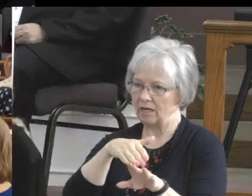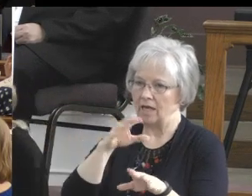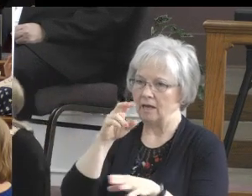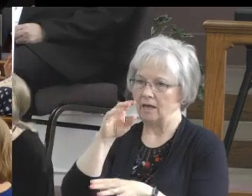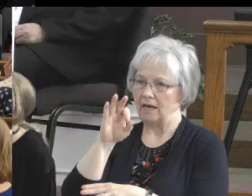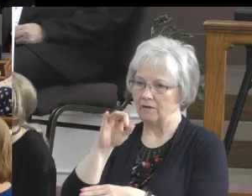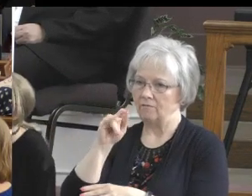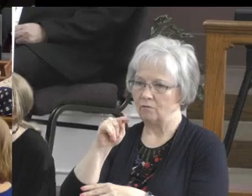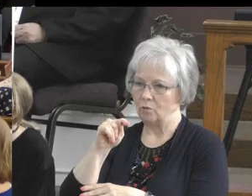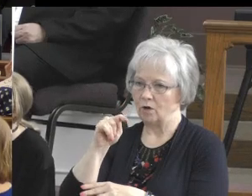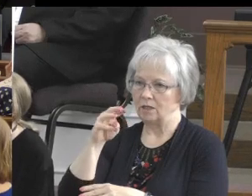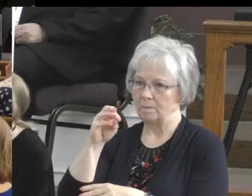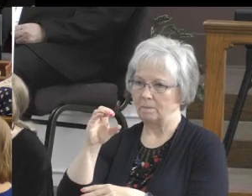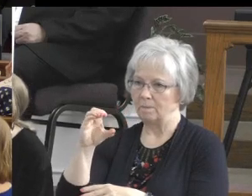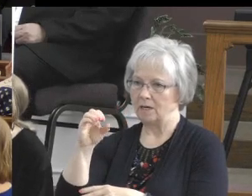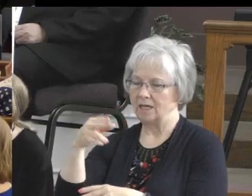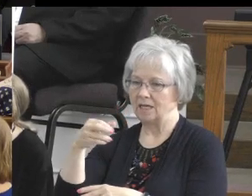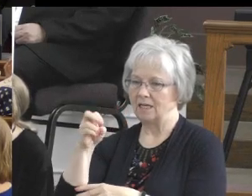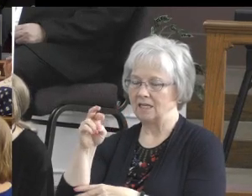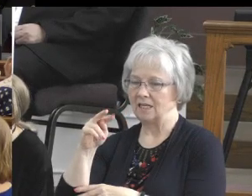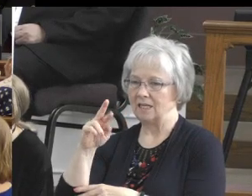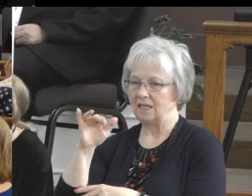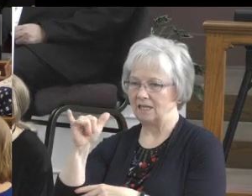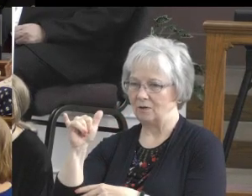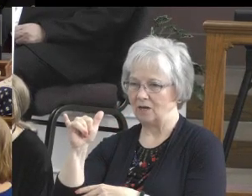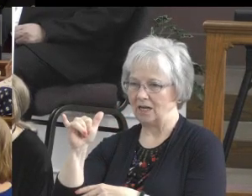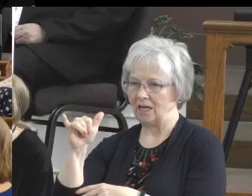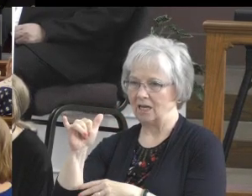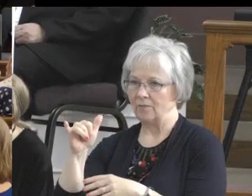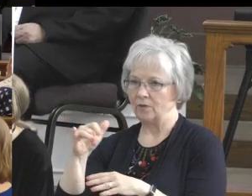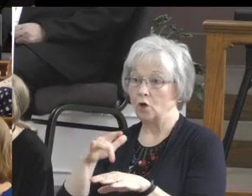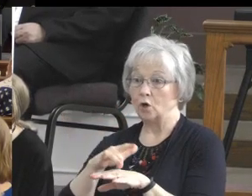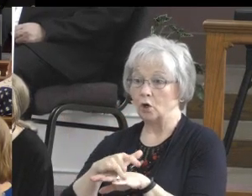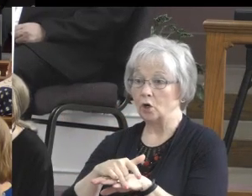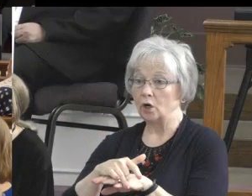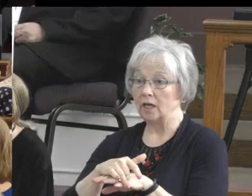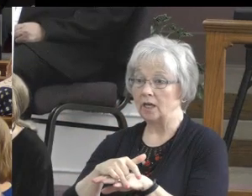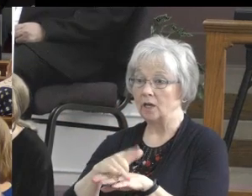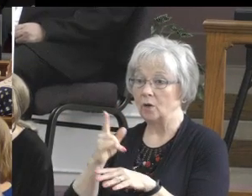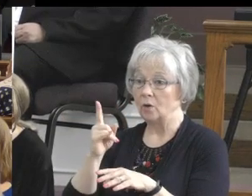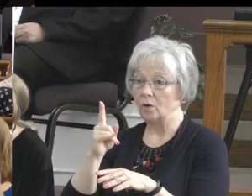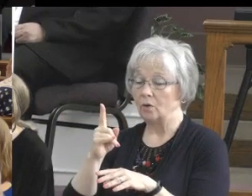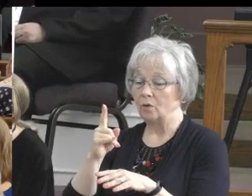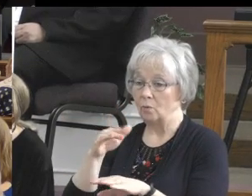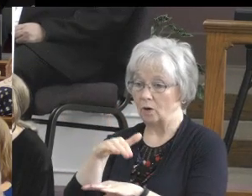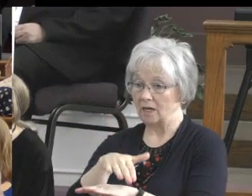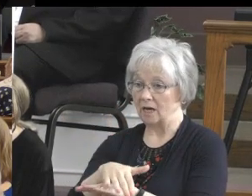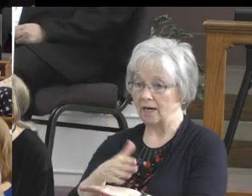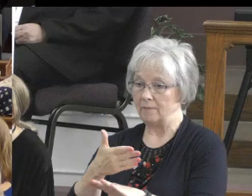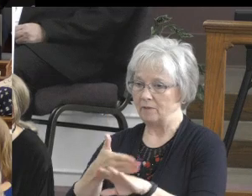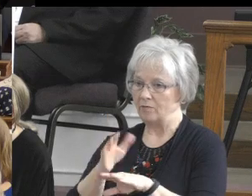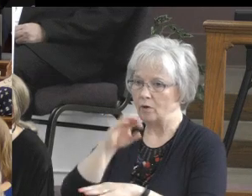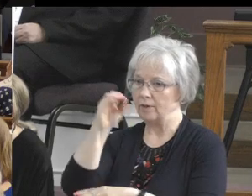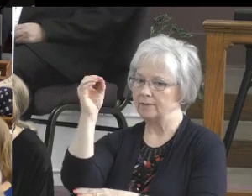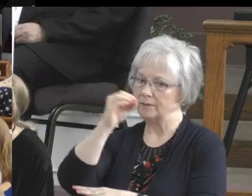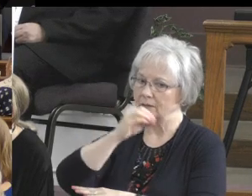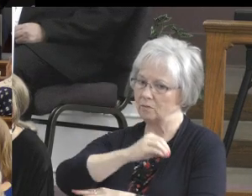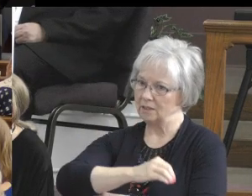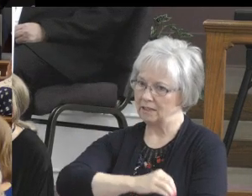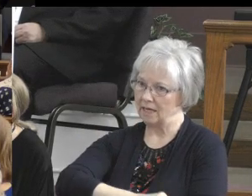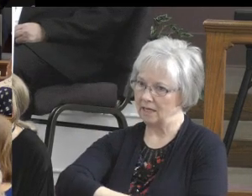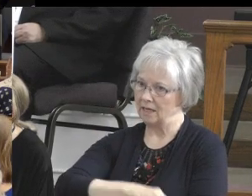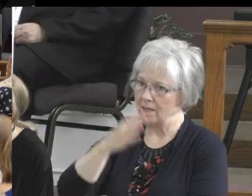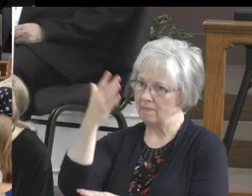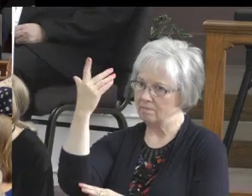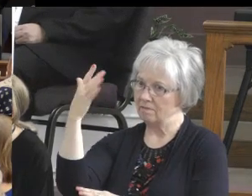point, early in the battle, in the evening, before the sun completely went down, the flag on Fort